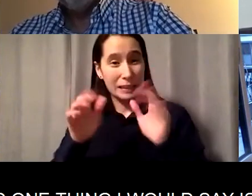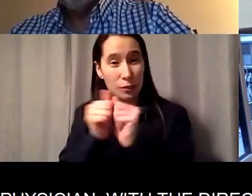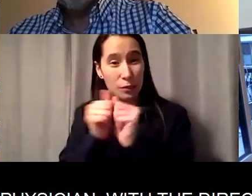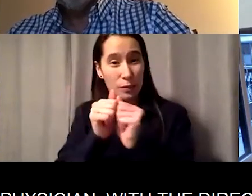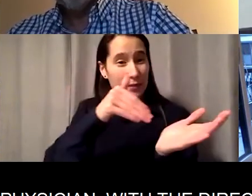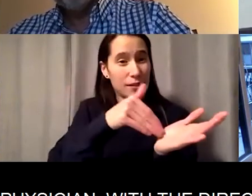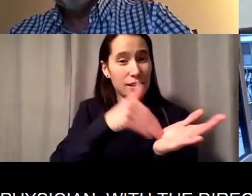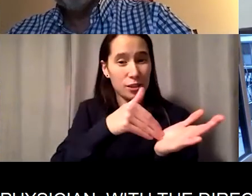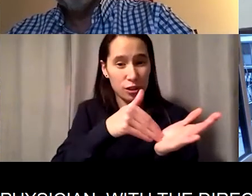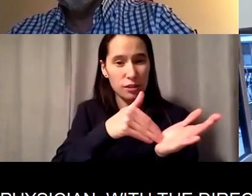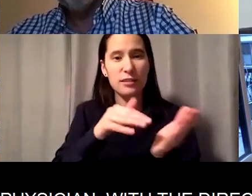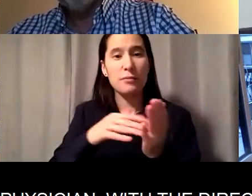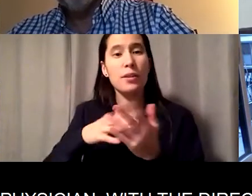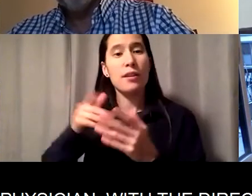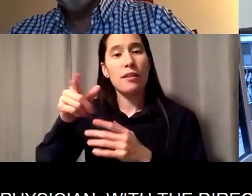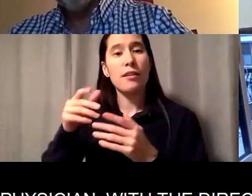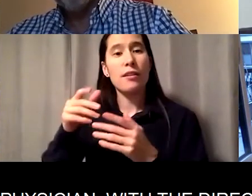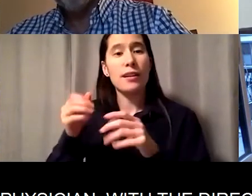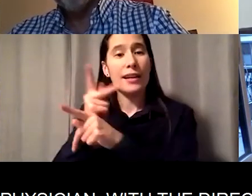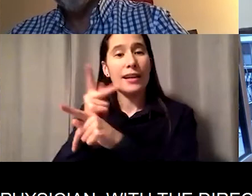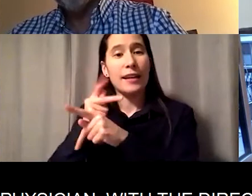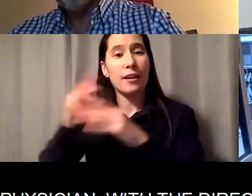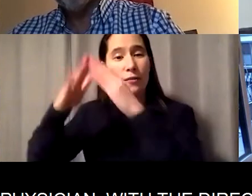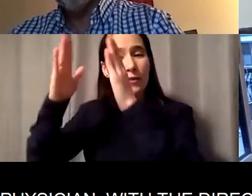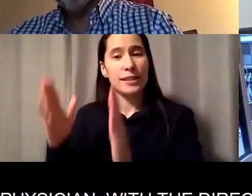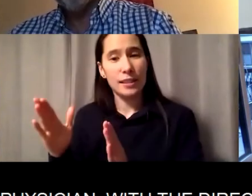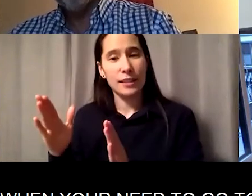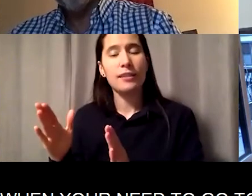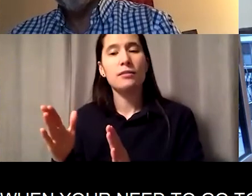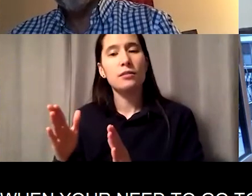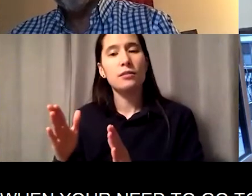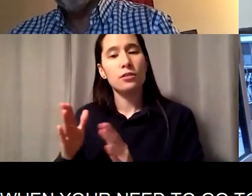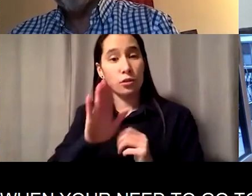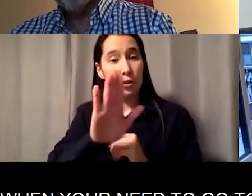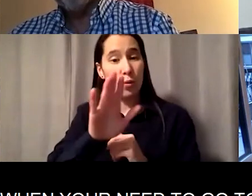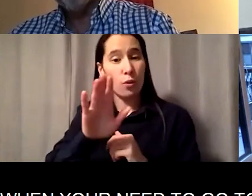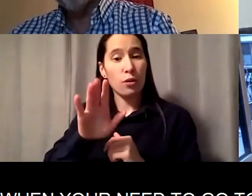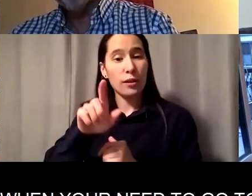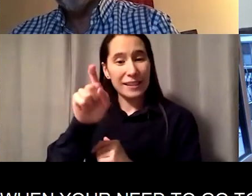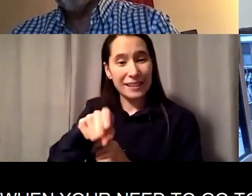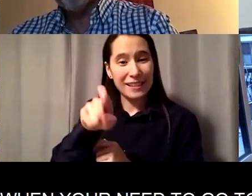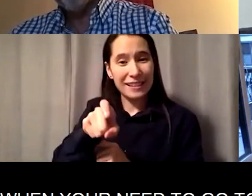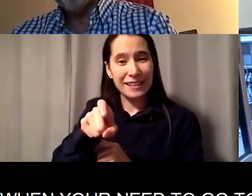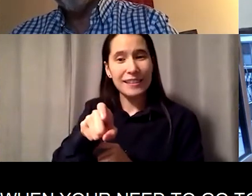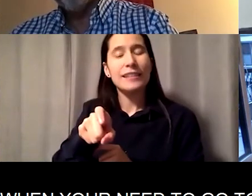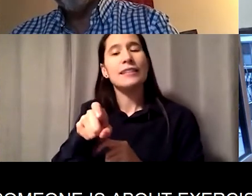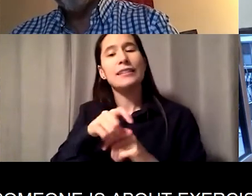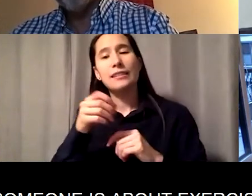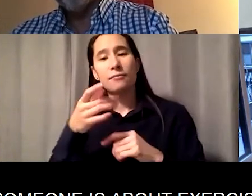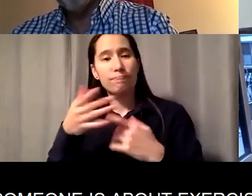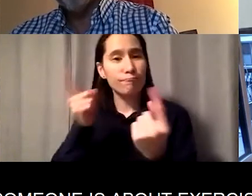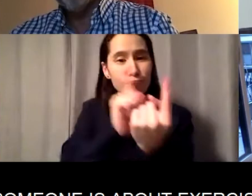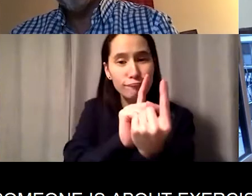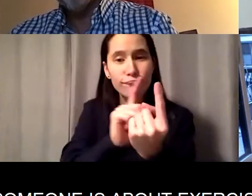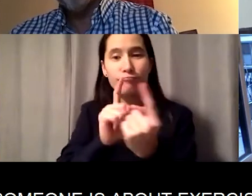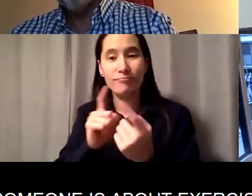with the director of care facility, when that your need to to go to the facility or speak with someone is